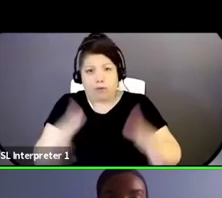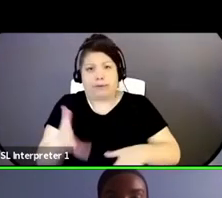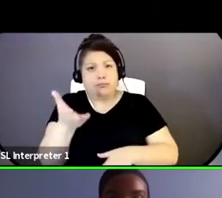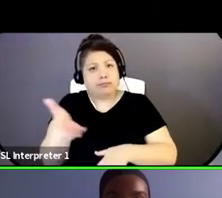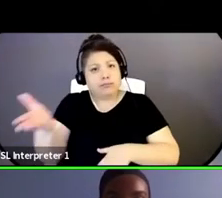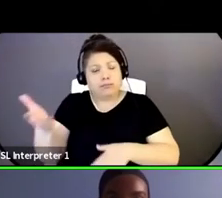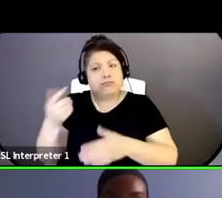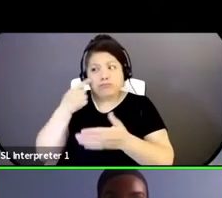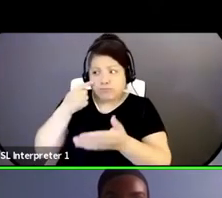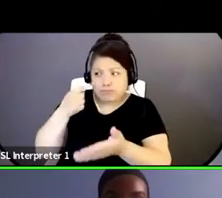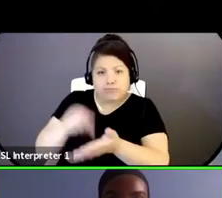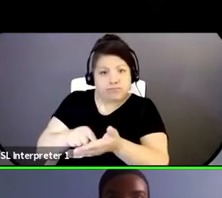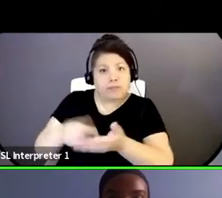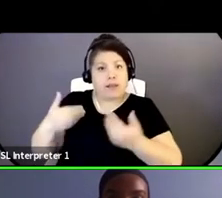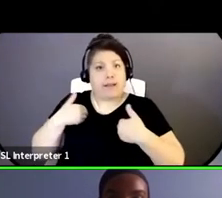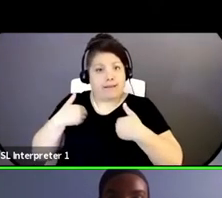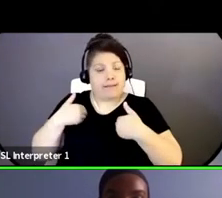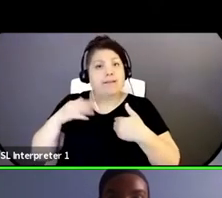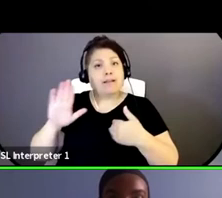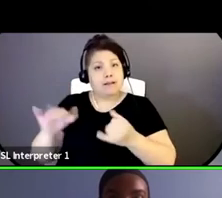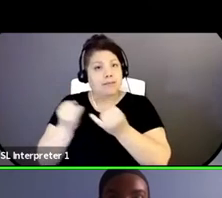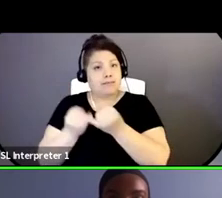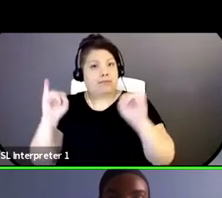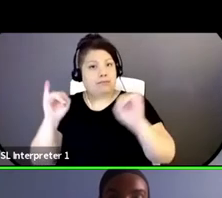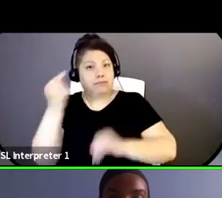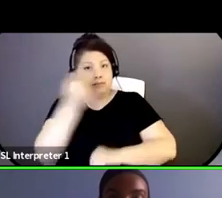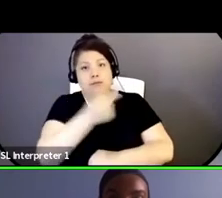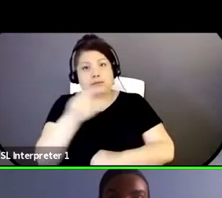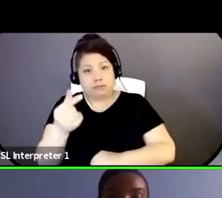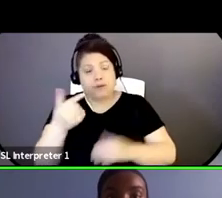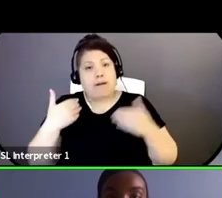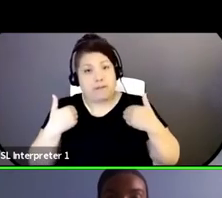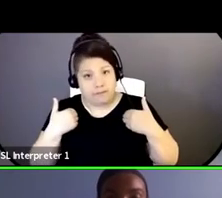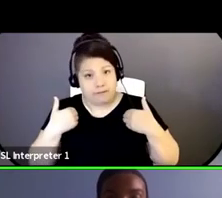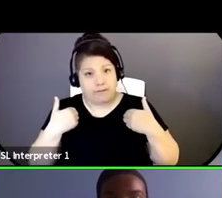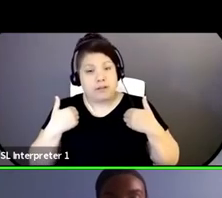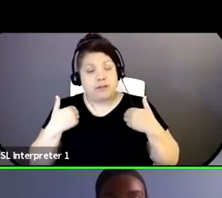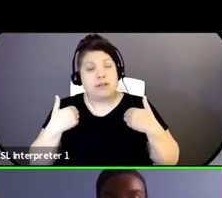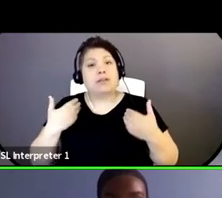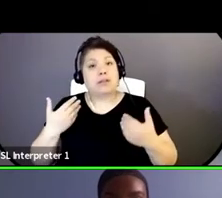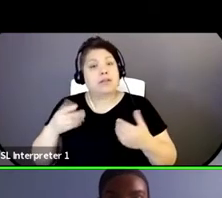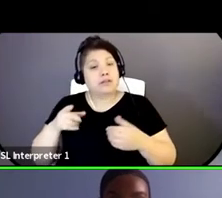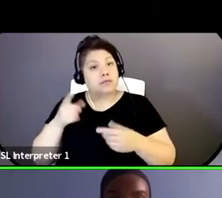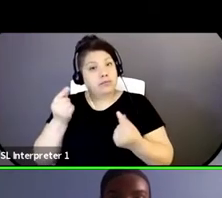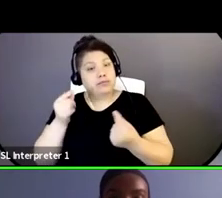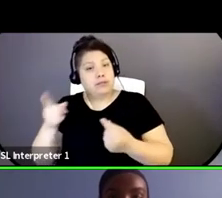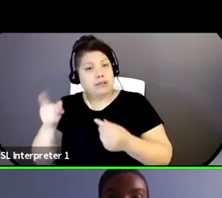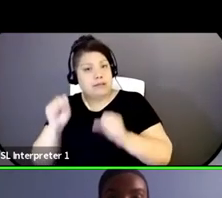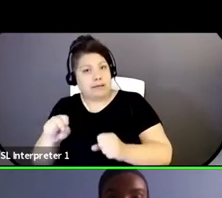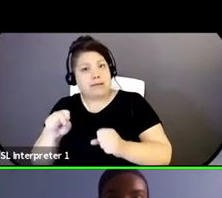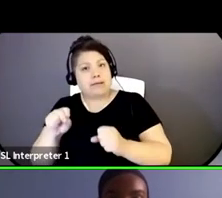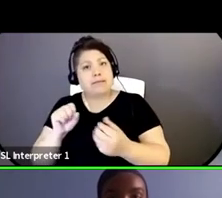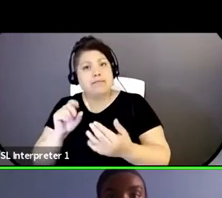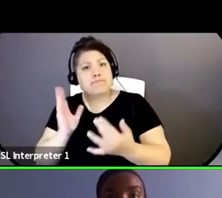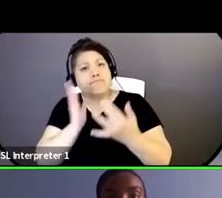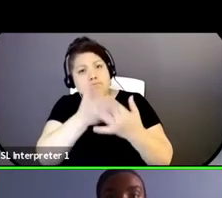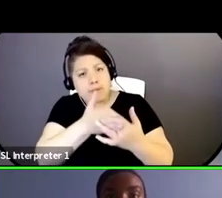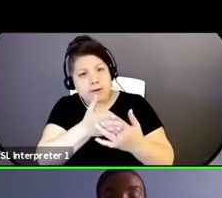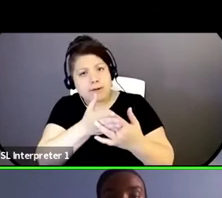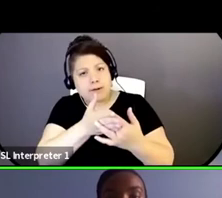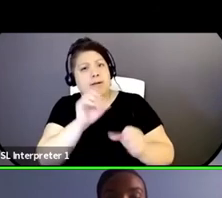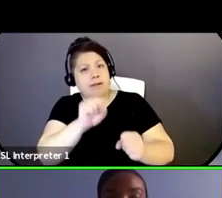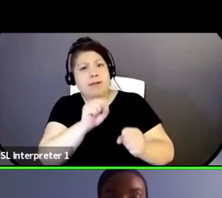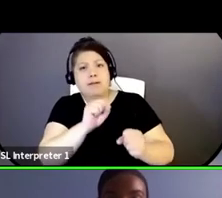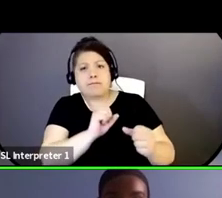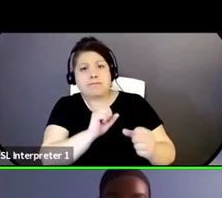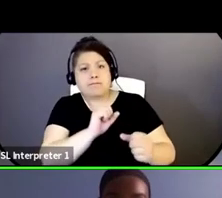of state systems to respond to and intervene to violence, like